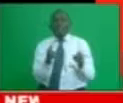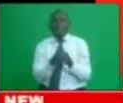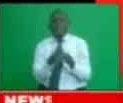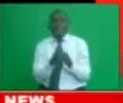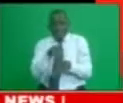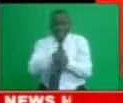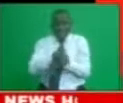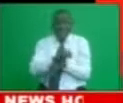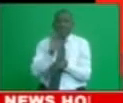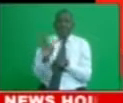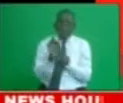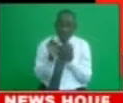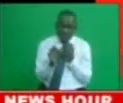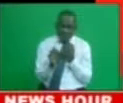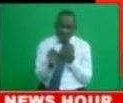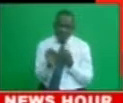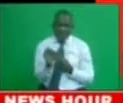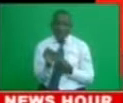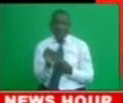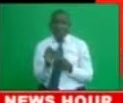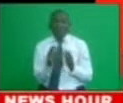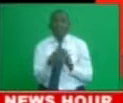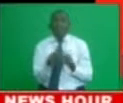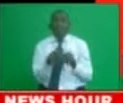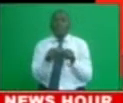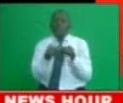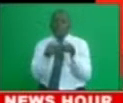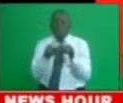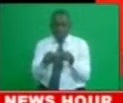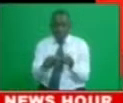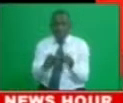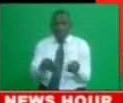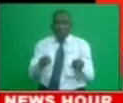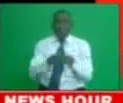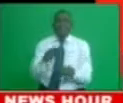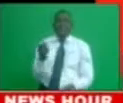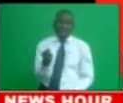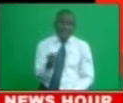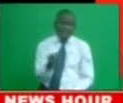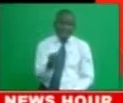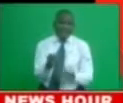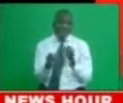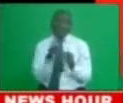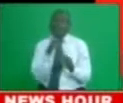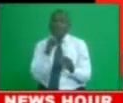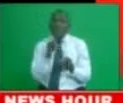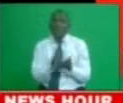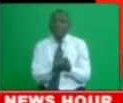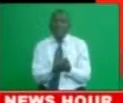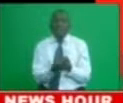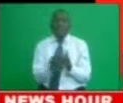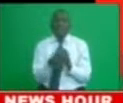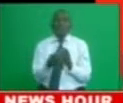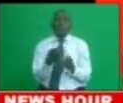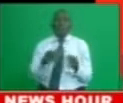the night of today, and proceed to do the Congress on Saturday. Otherwise, we shift it today so that